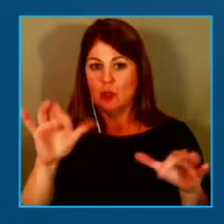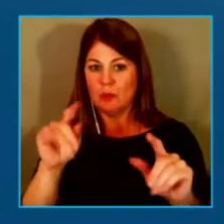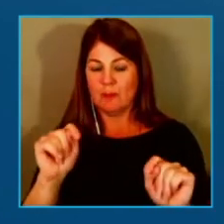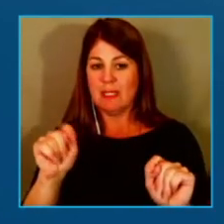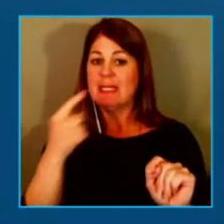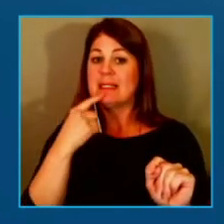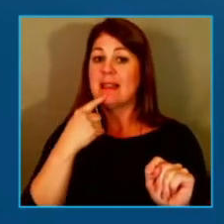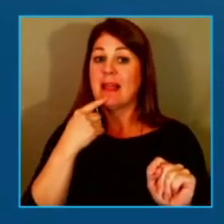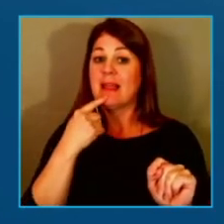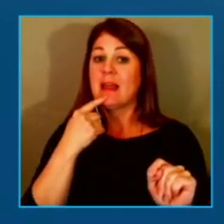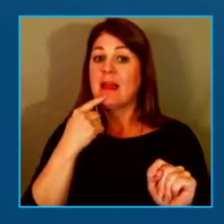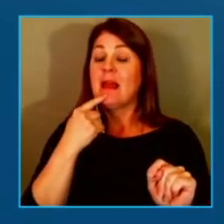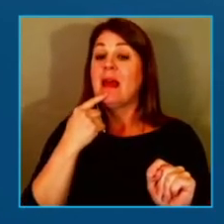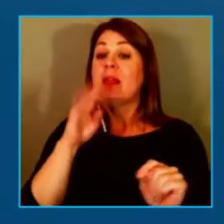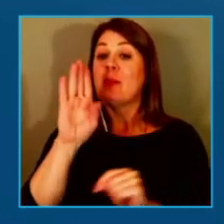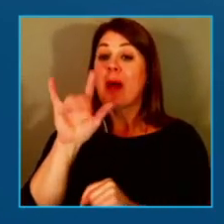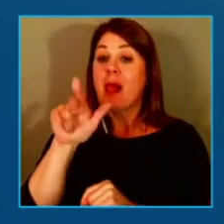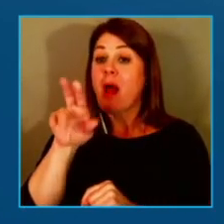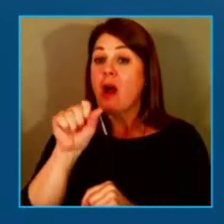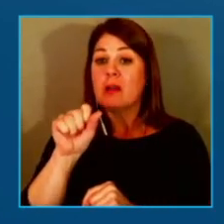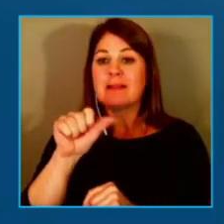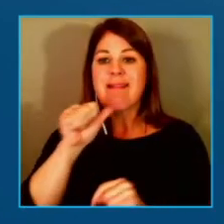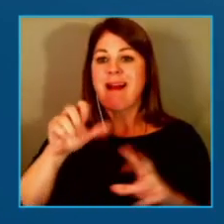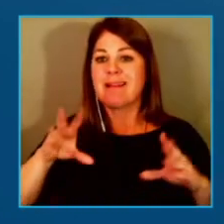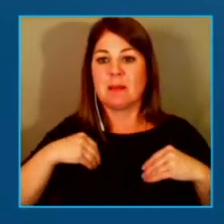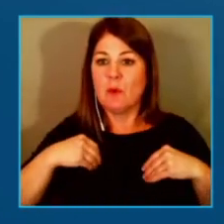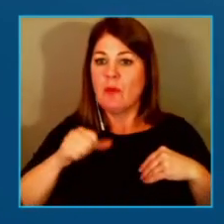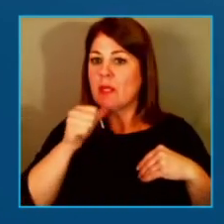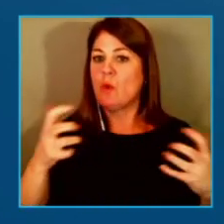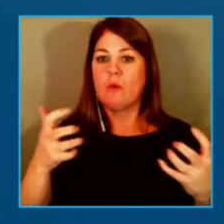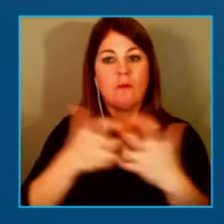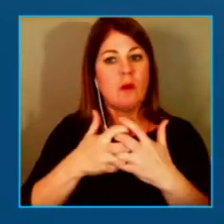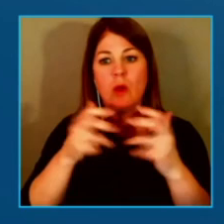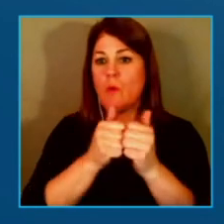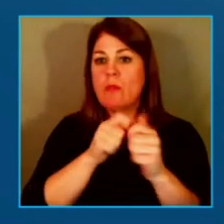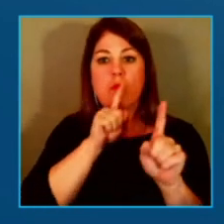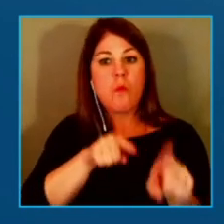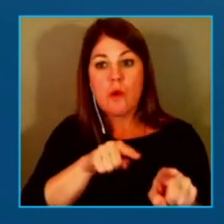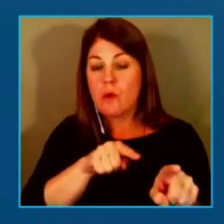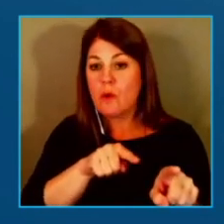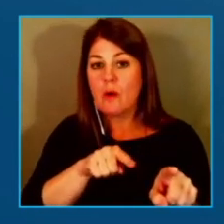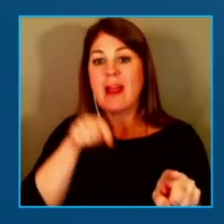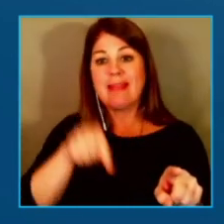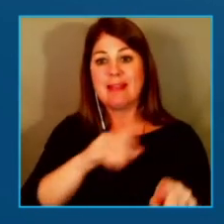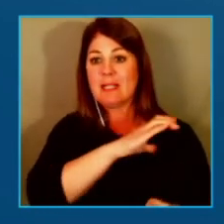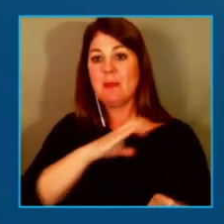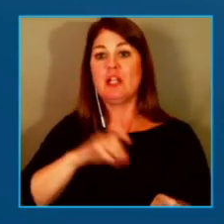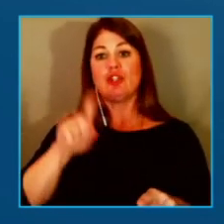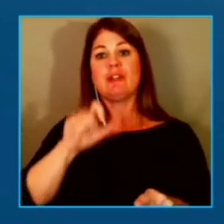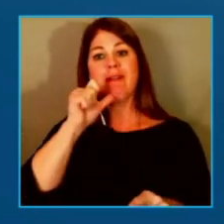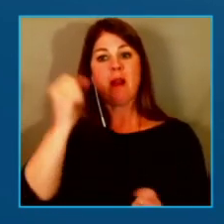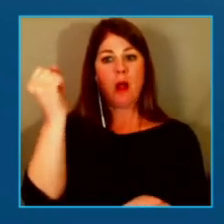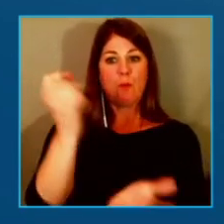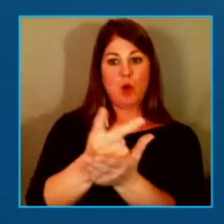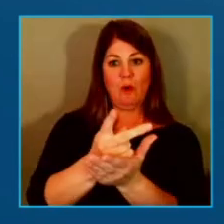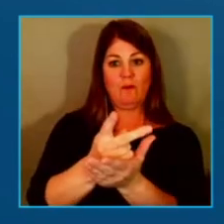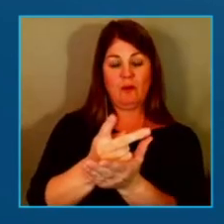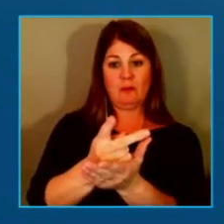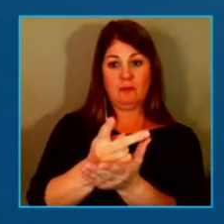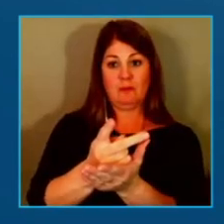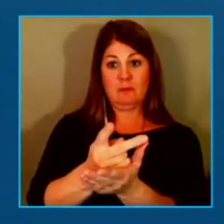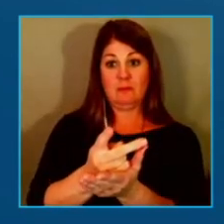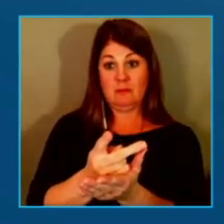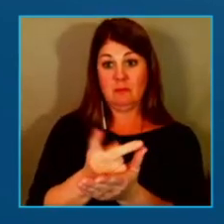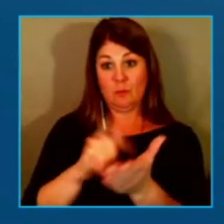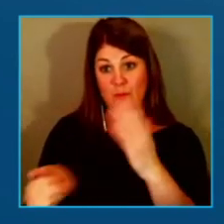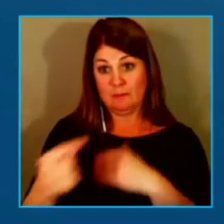are unacceptable. They do not comply with the order, and this committee should not approve, end quote.